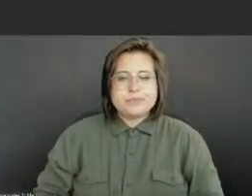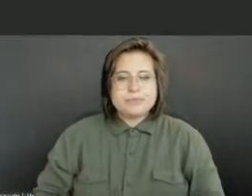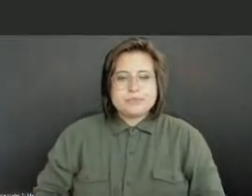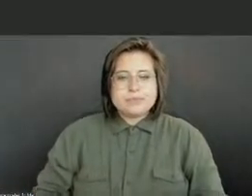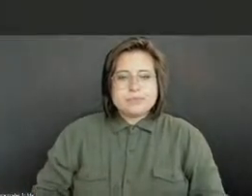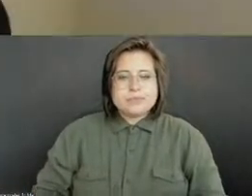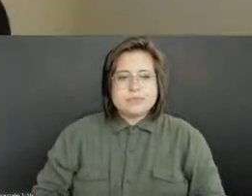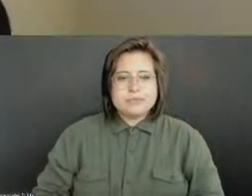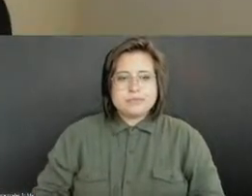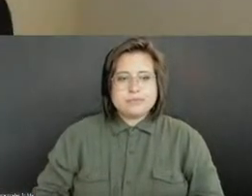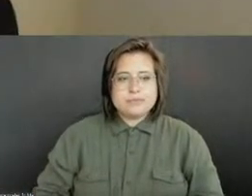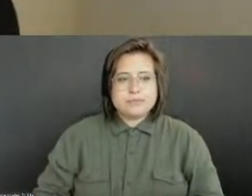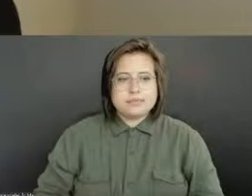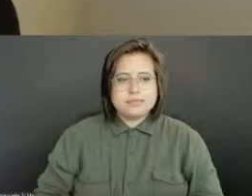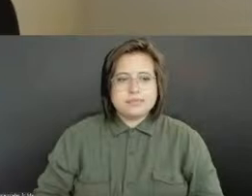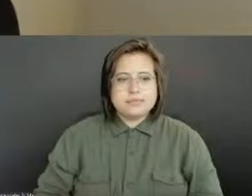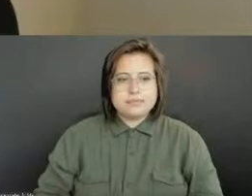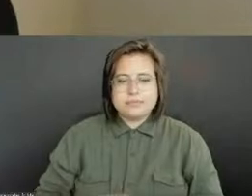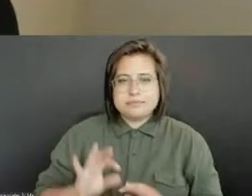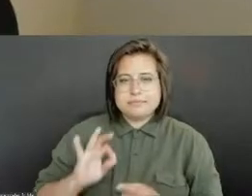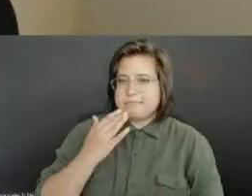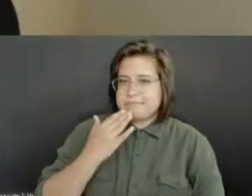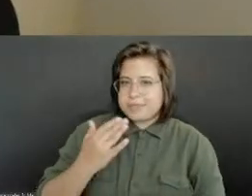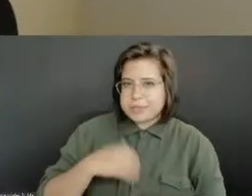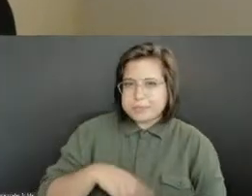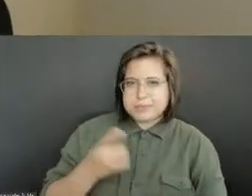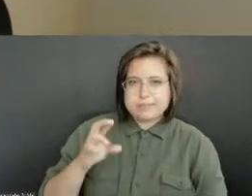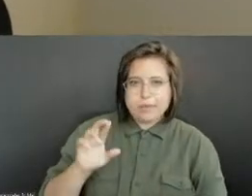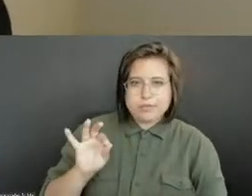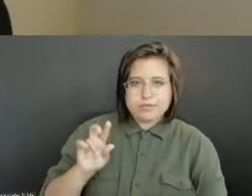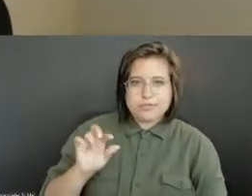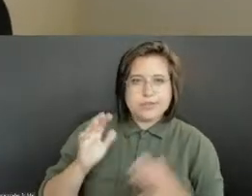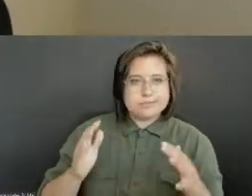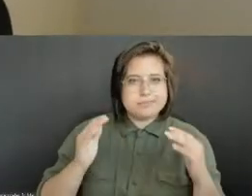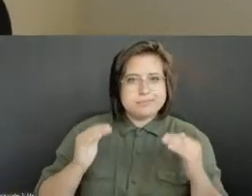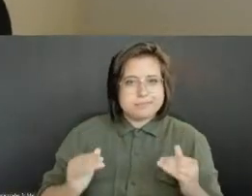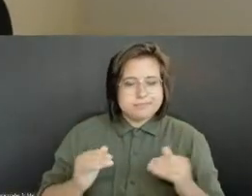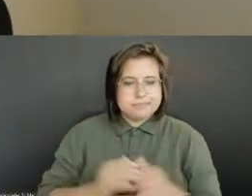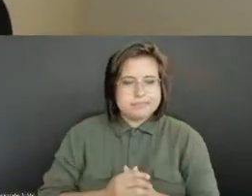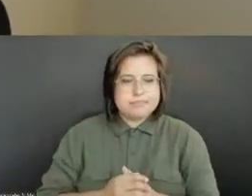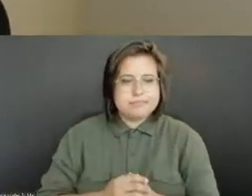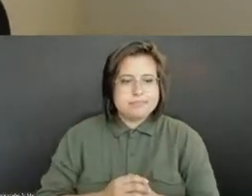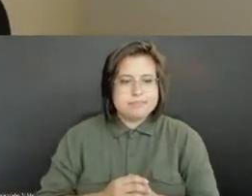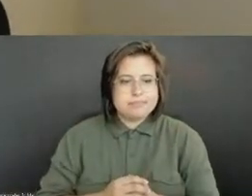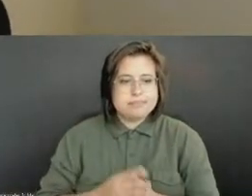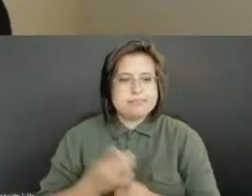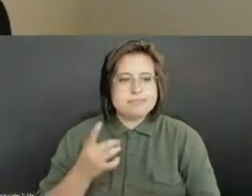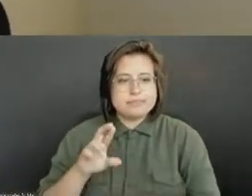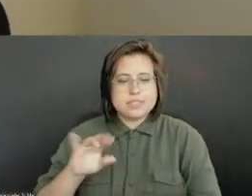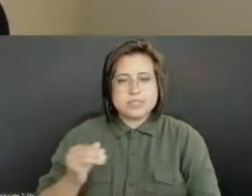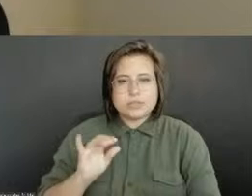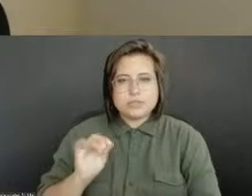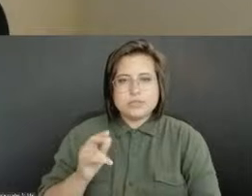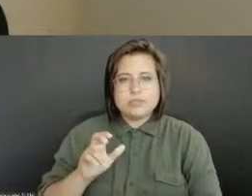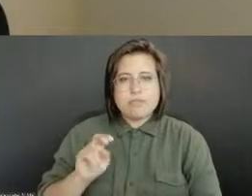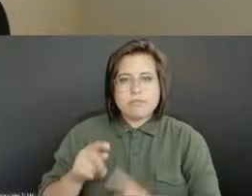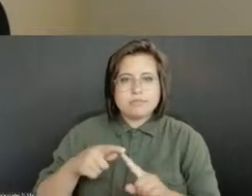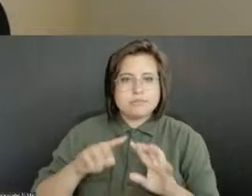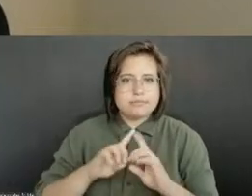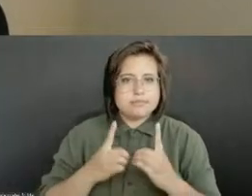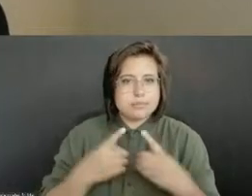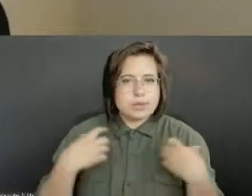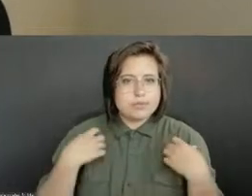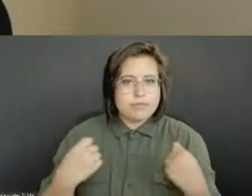Thank you, Dr. Fair. Next, we will hear from Dr. Vivian Johnson from the Parkland Health and